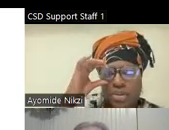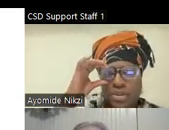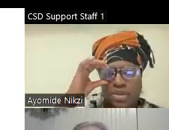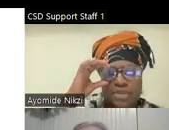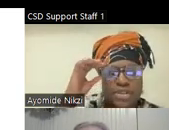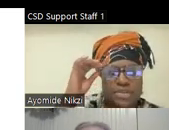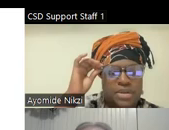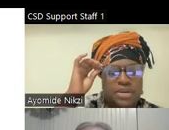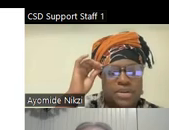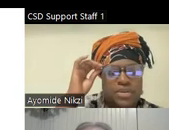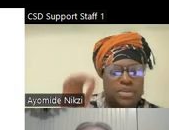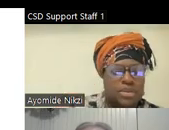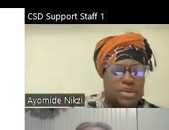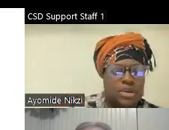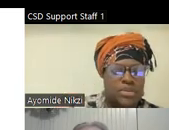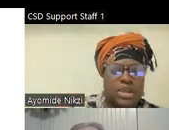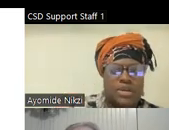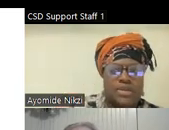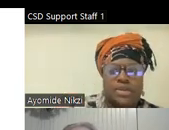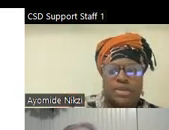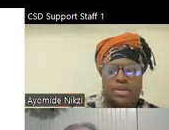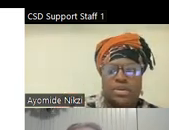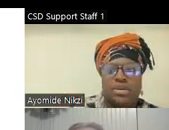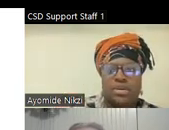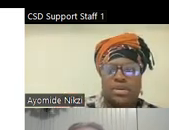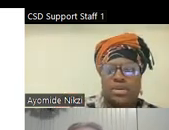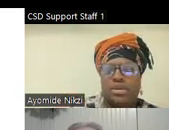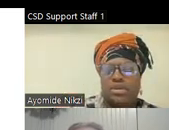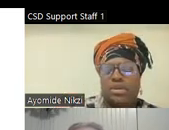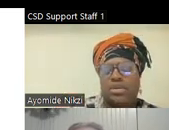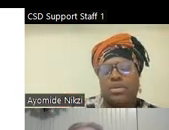And your hand was up for something too, staff? Yeah.